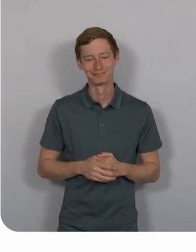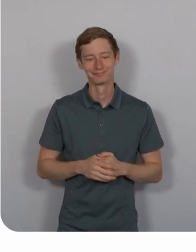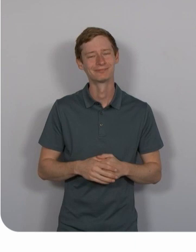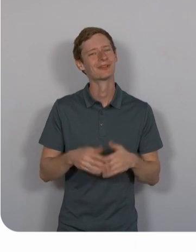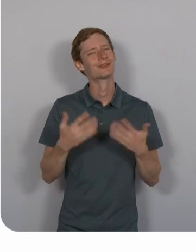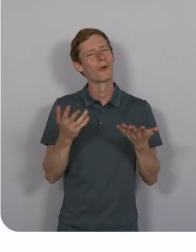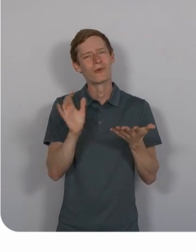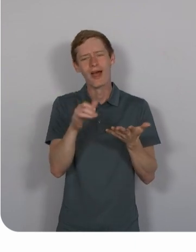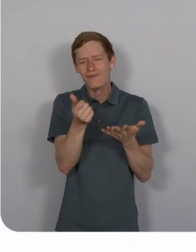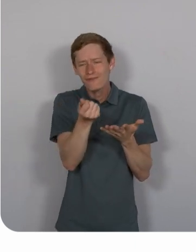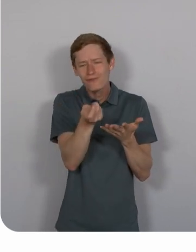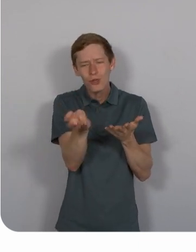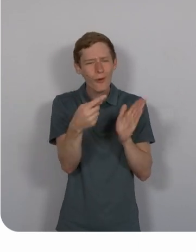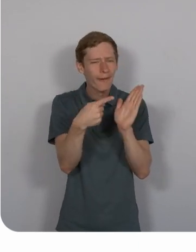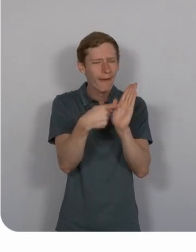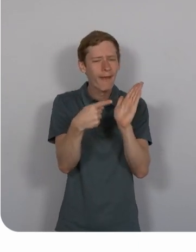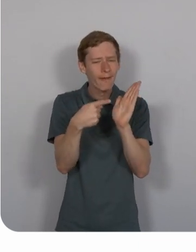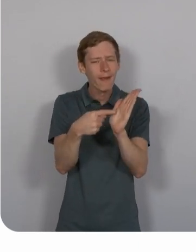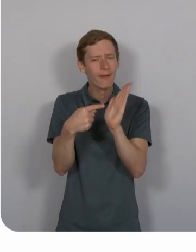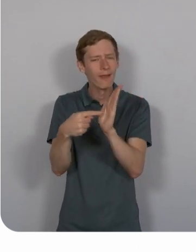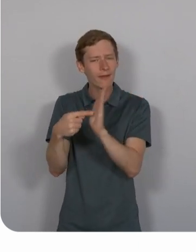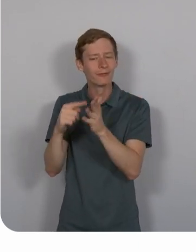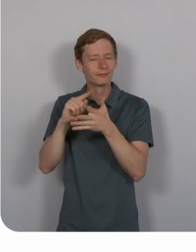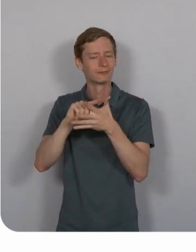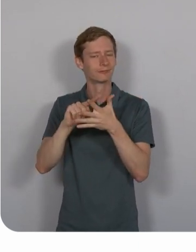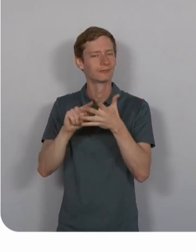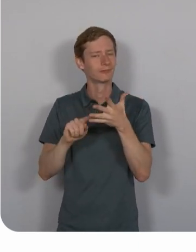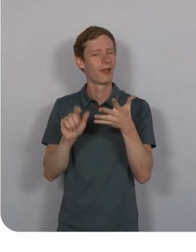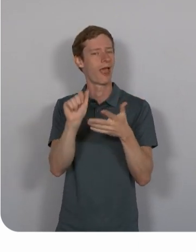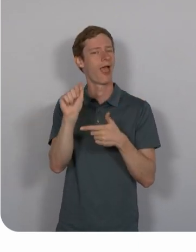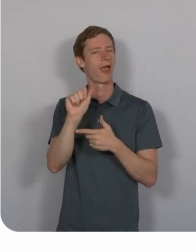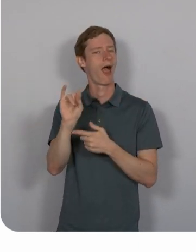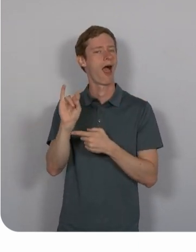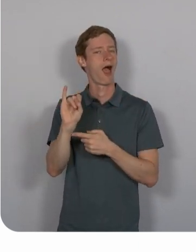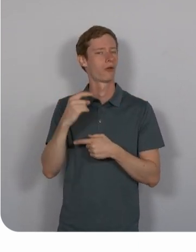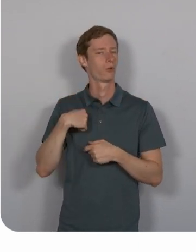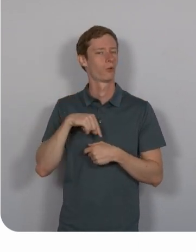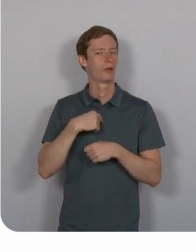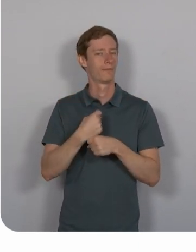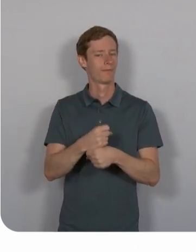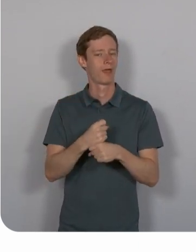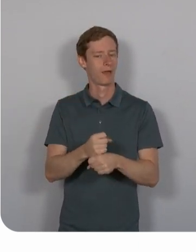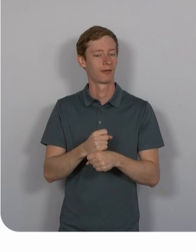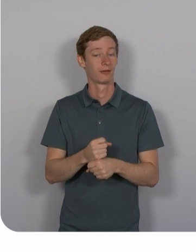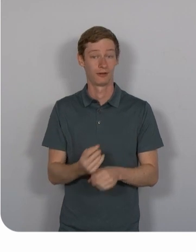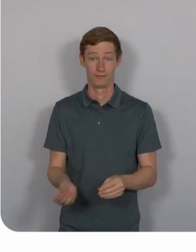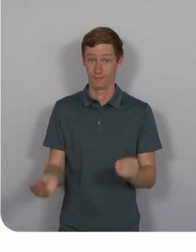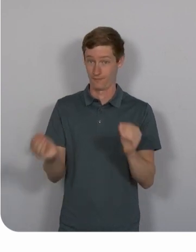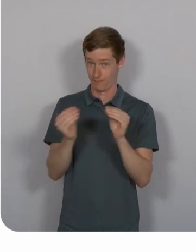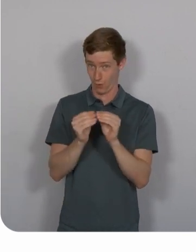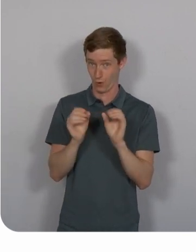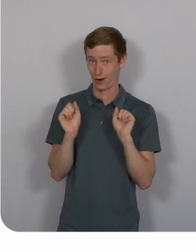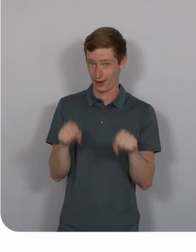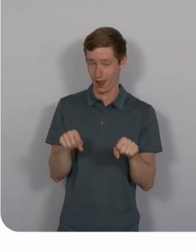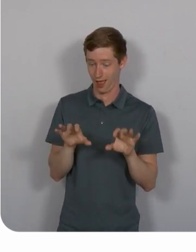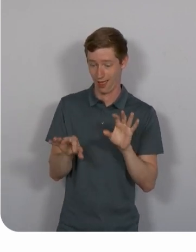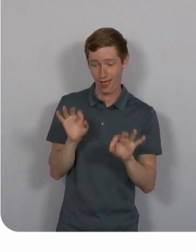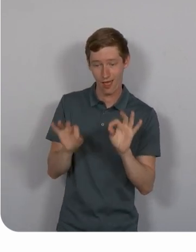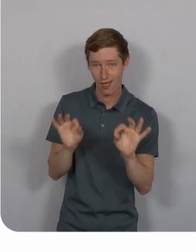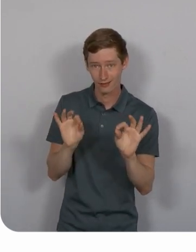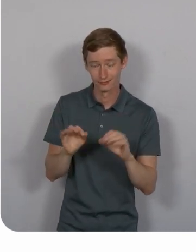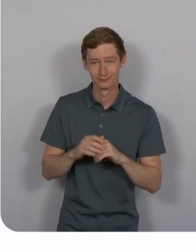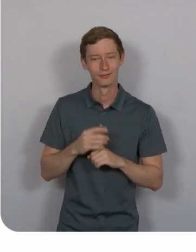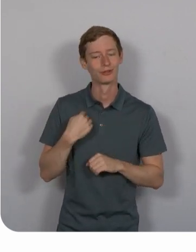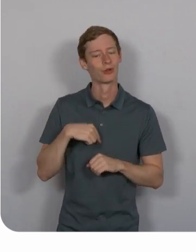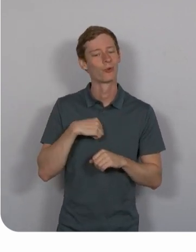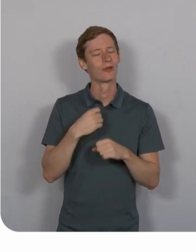So that's just a handful of some of the AIs that we're building, and there are a lot more to discover. So we put